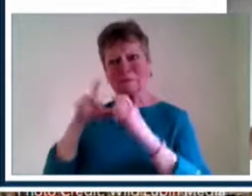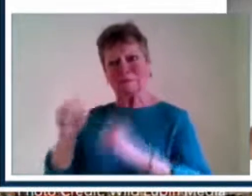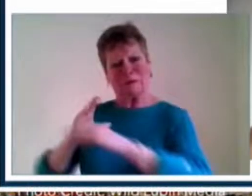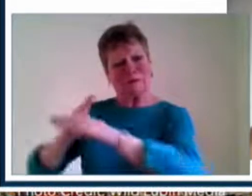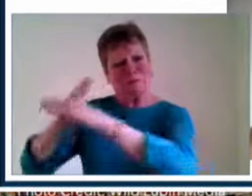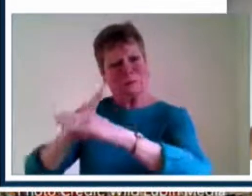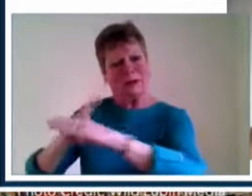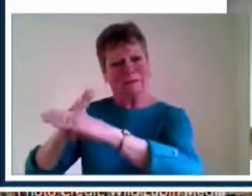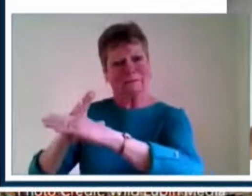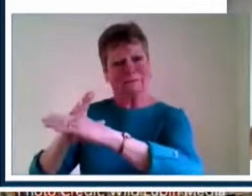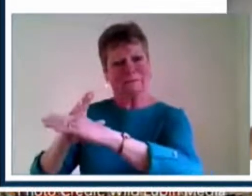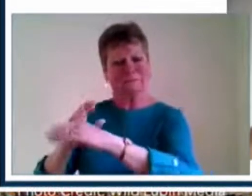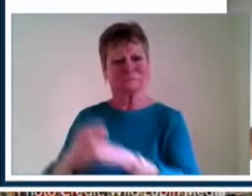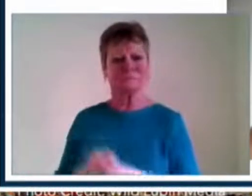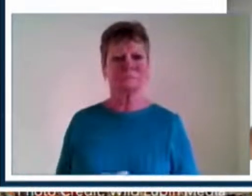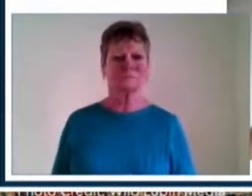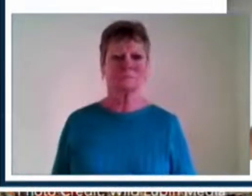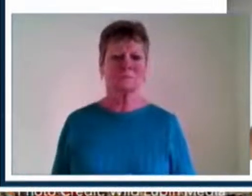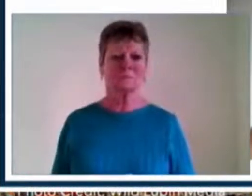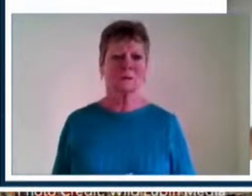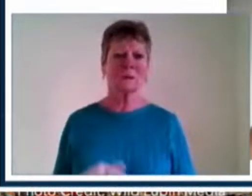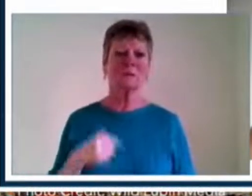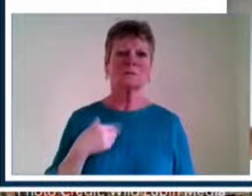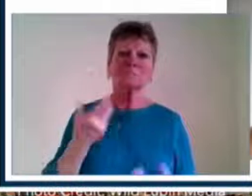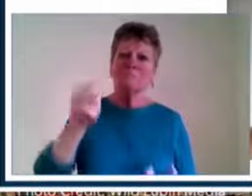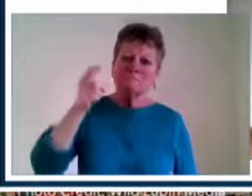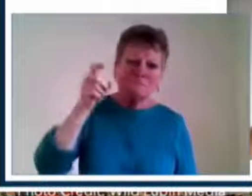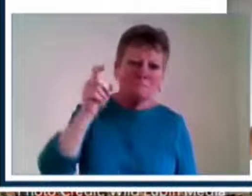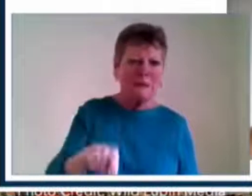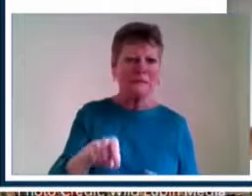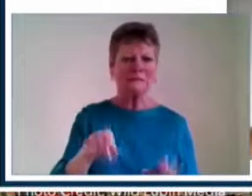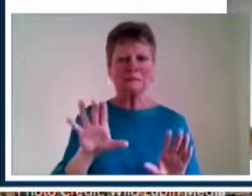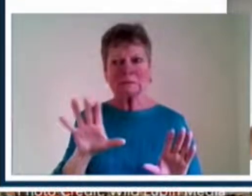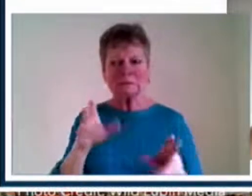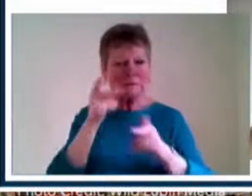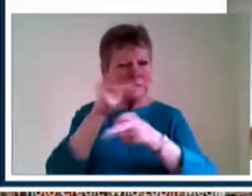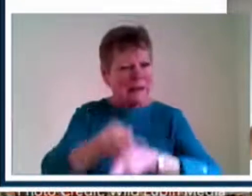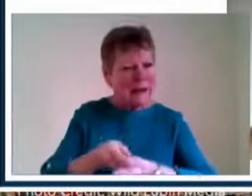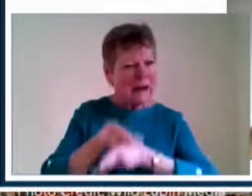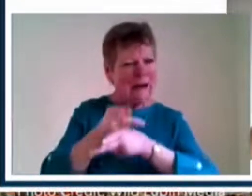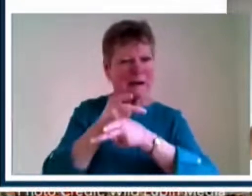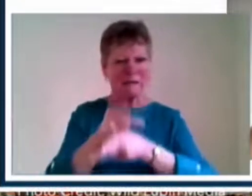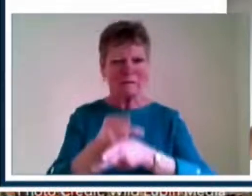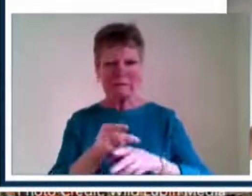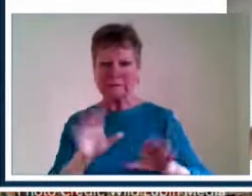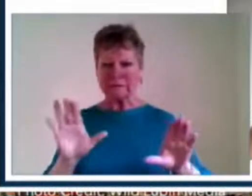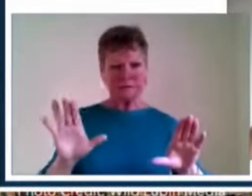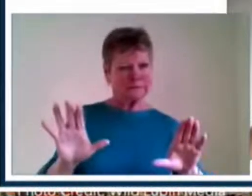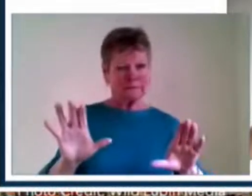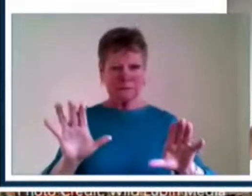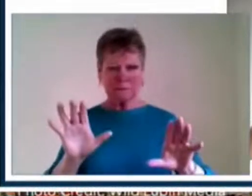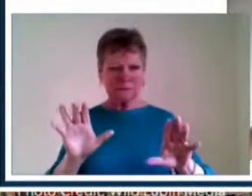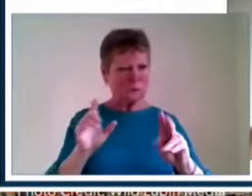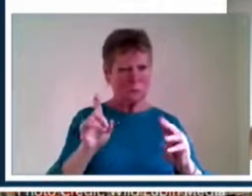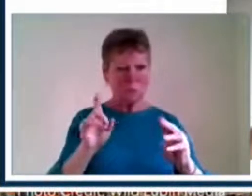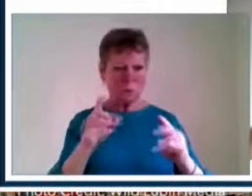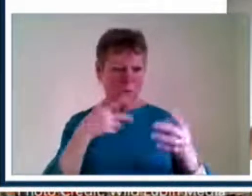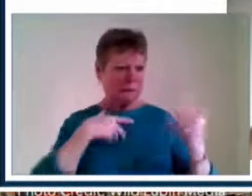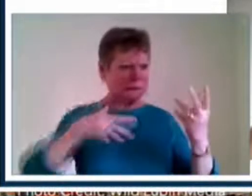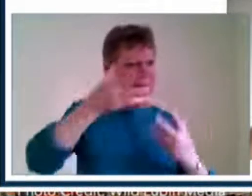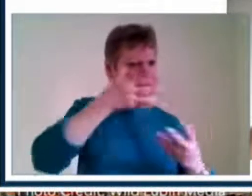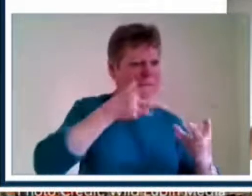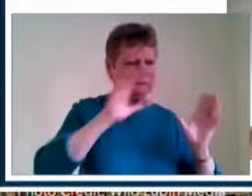us. We absolutely need to continue to be cautious about COVID, carefully balancing, limiting the spread